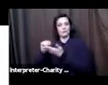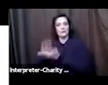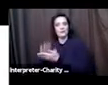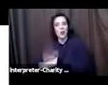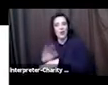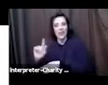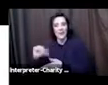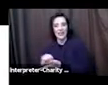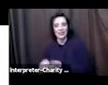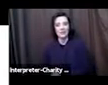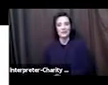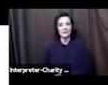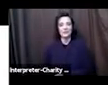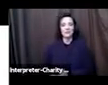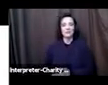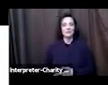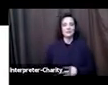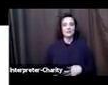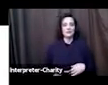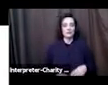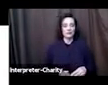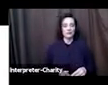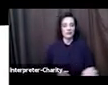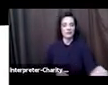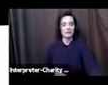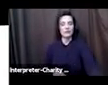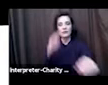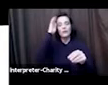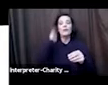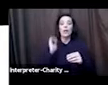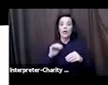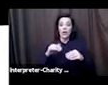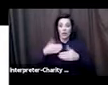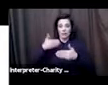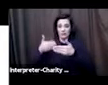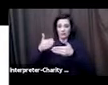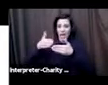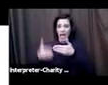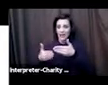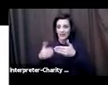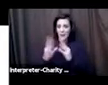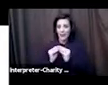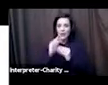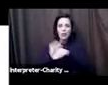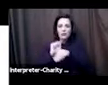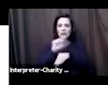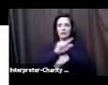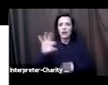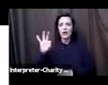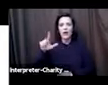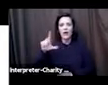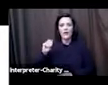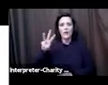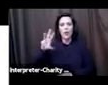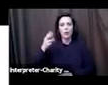I unshare my slides at the end, I'll put a link in the chat that is a flow chart to help you sort of figure out where you're at with this.